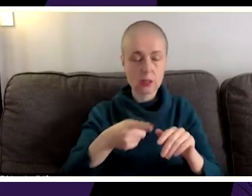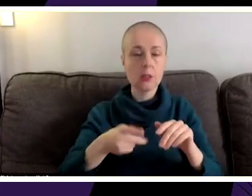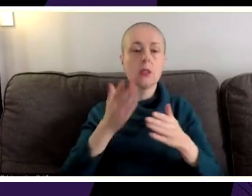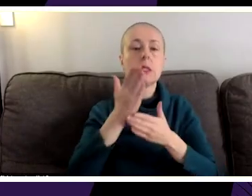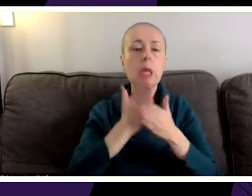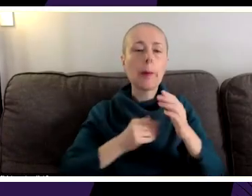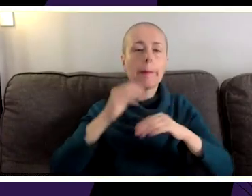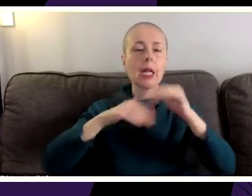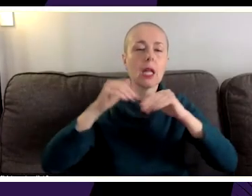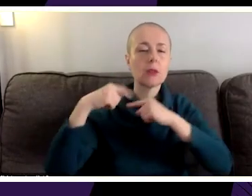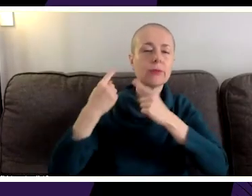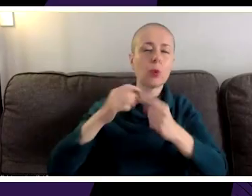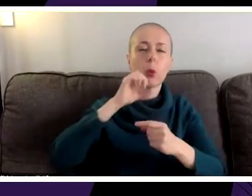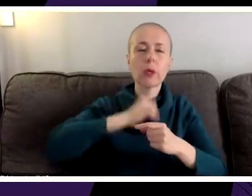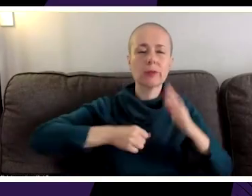system.